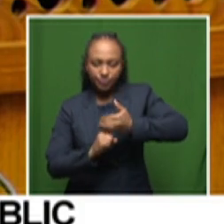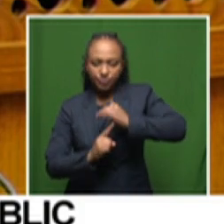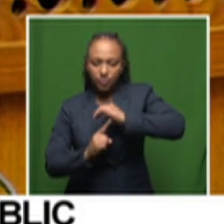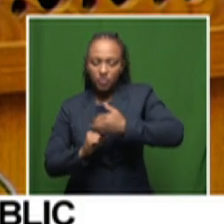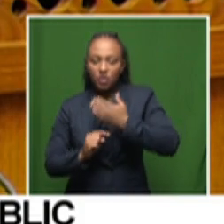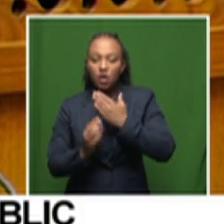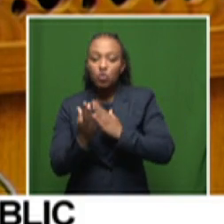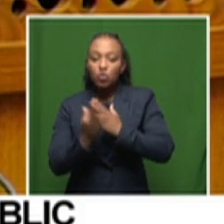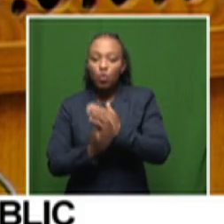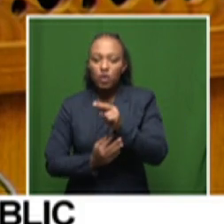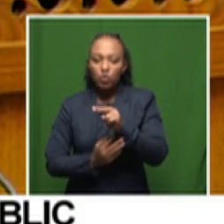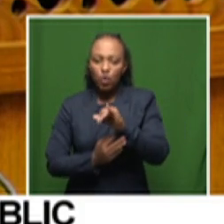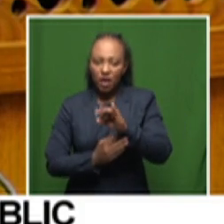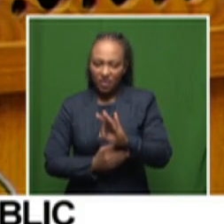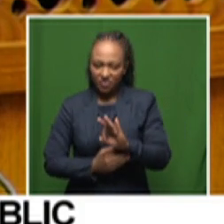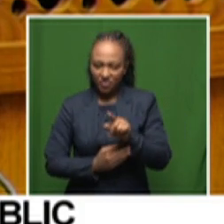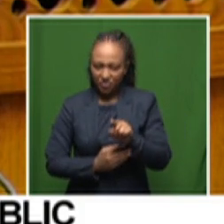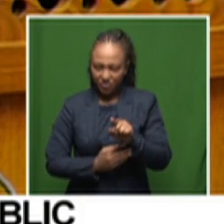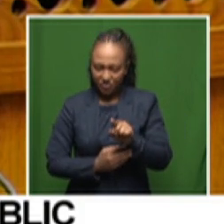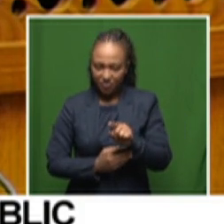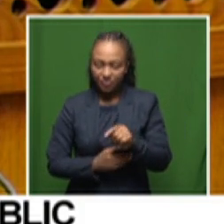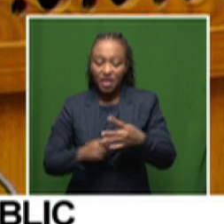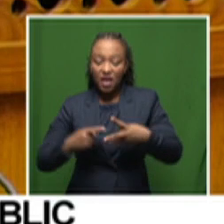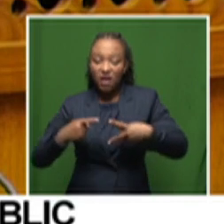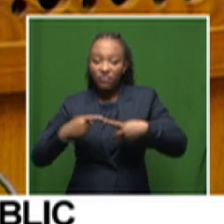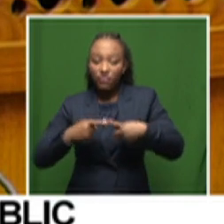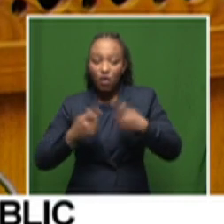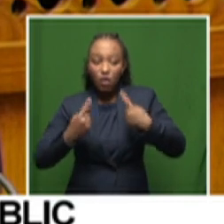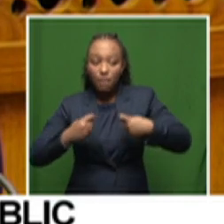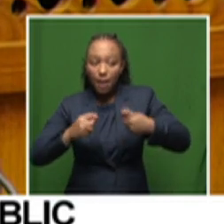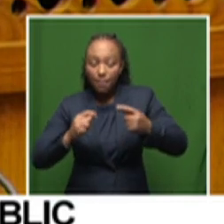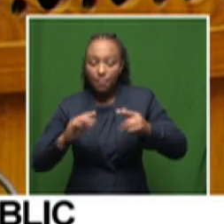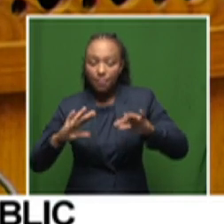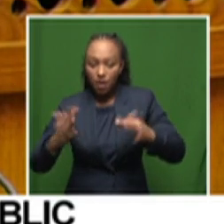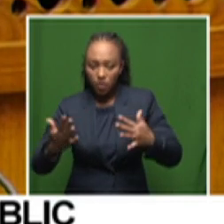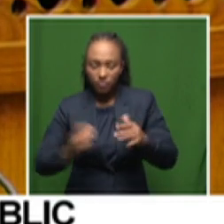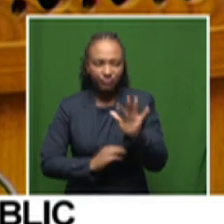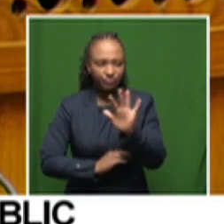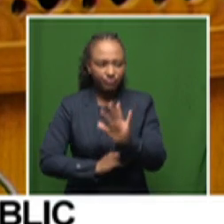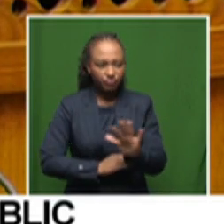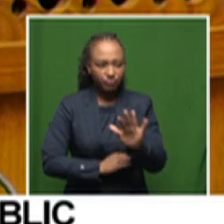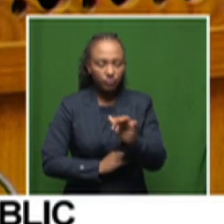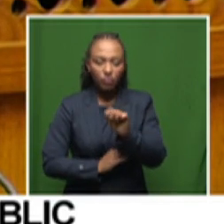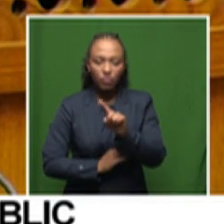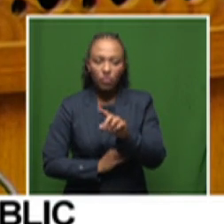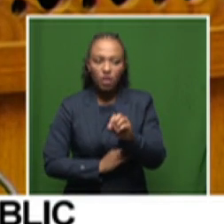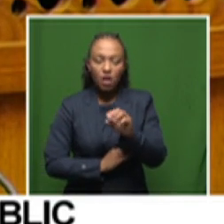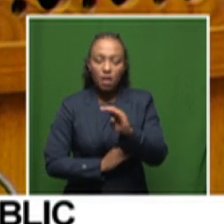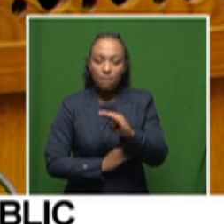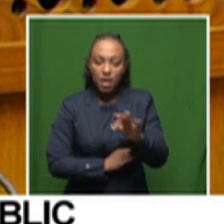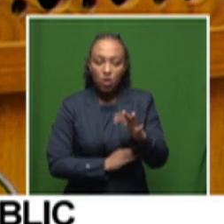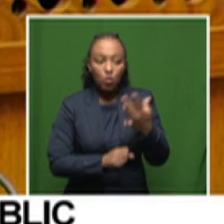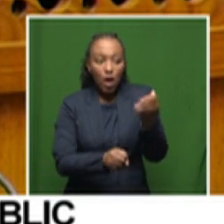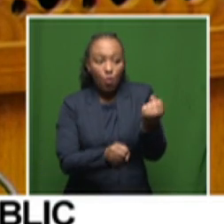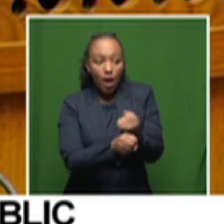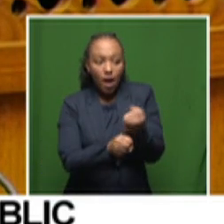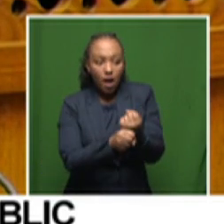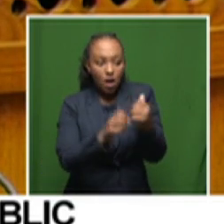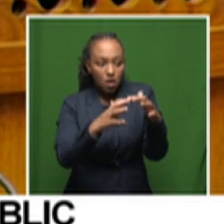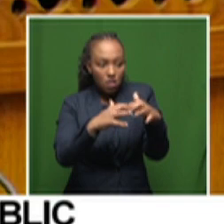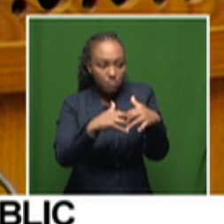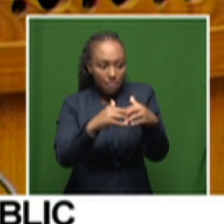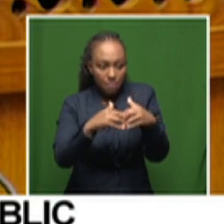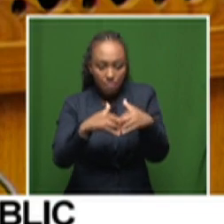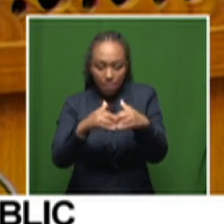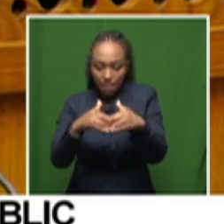unemployment insurance fund. Four, around 100 billion for job creation initiatives, which will